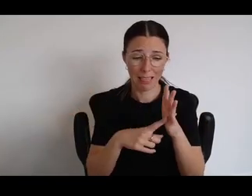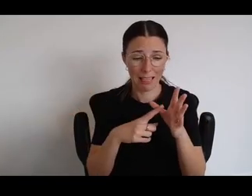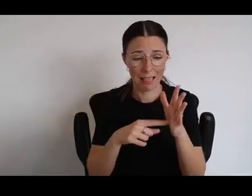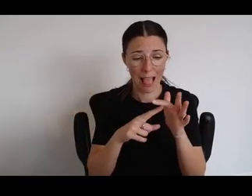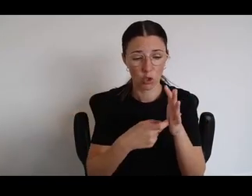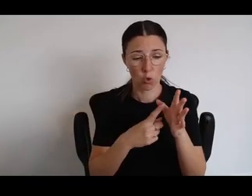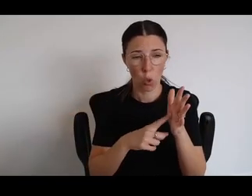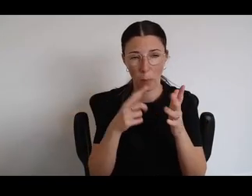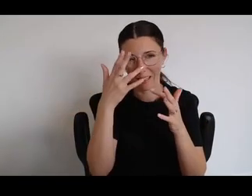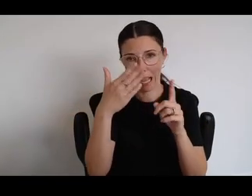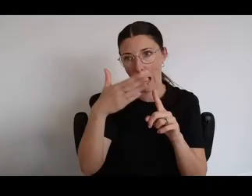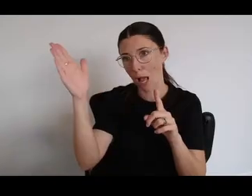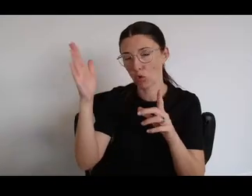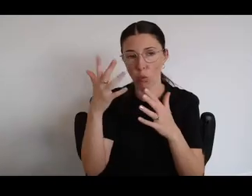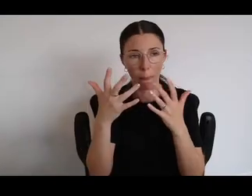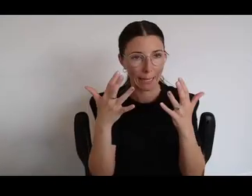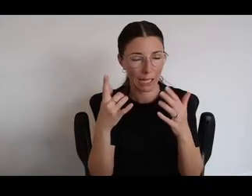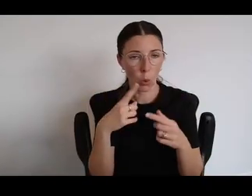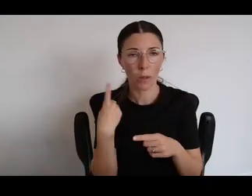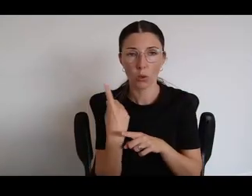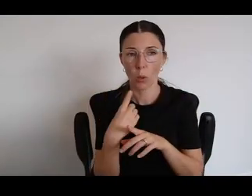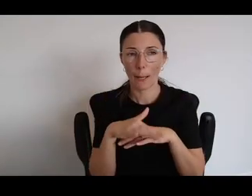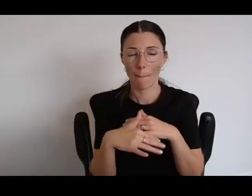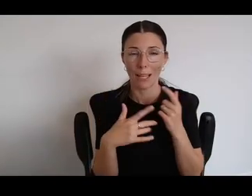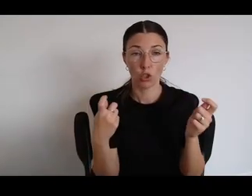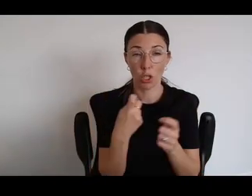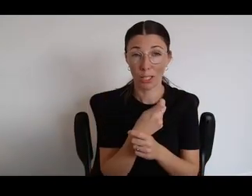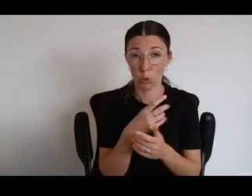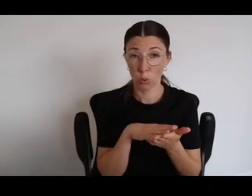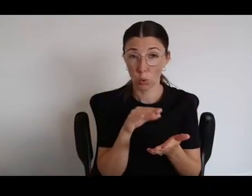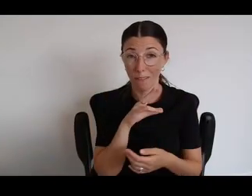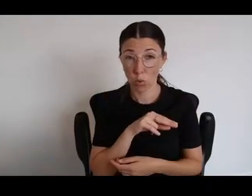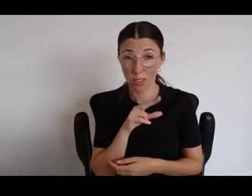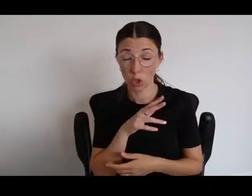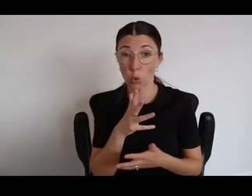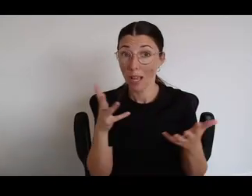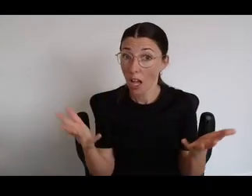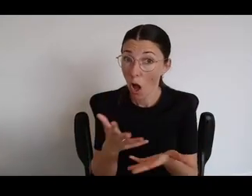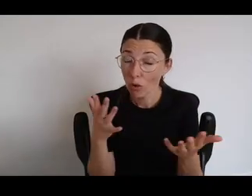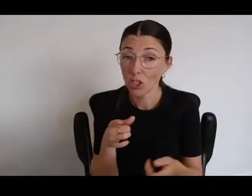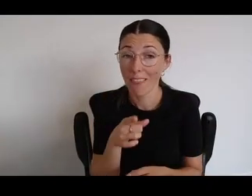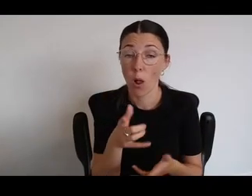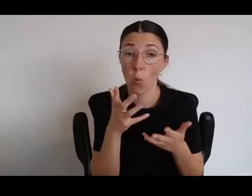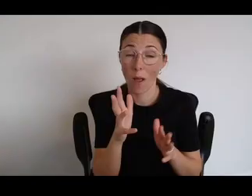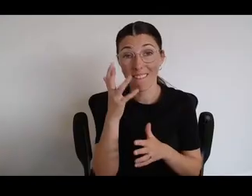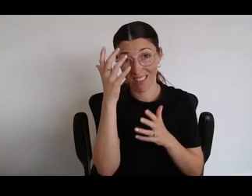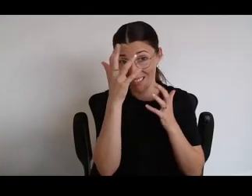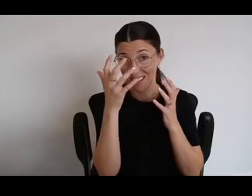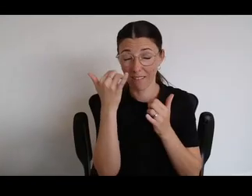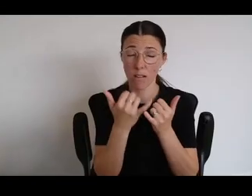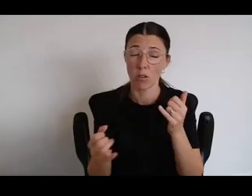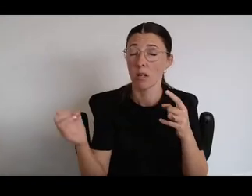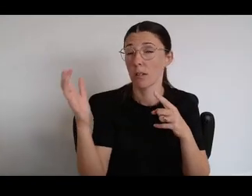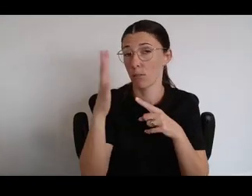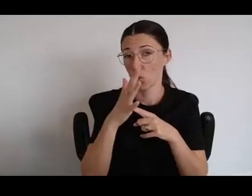about change and student voice. Promoting that kind of thinking is really important.